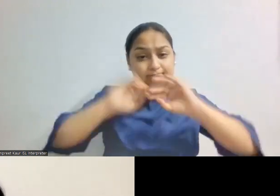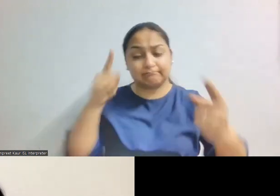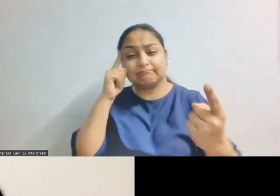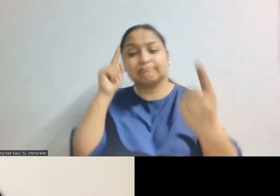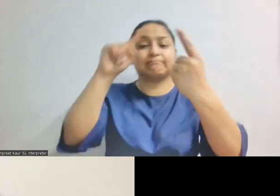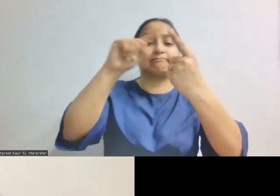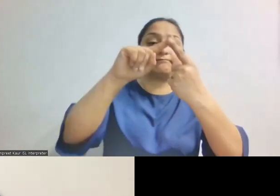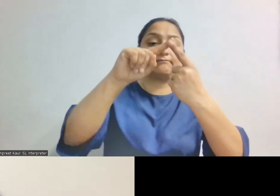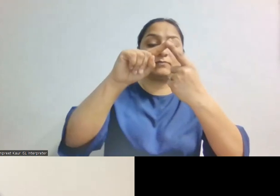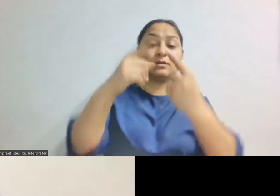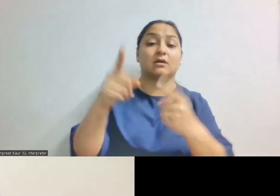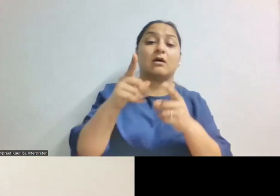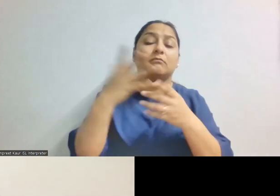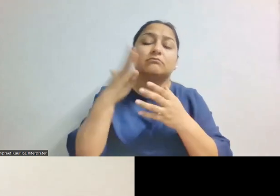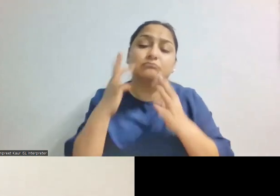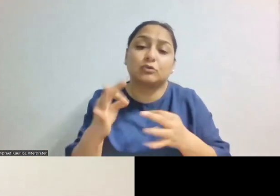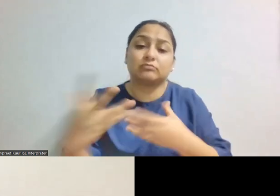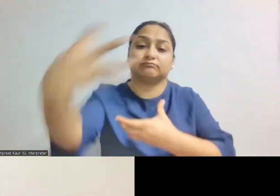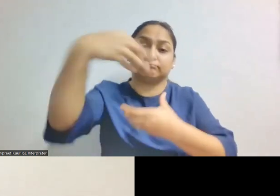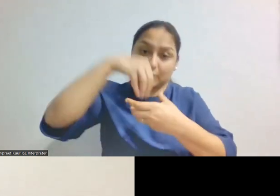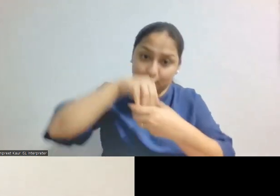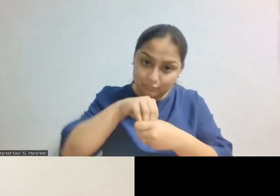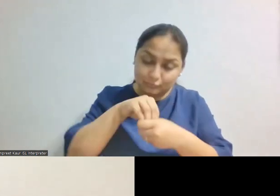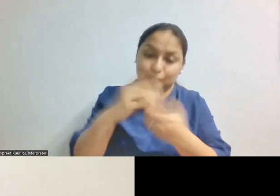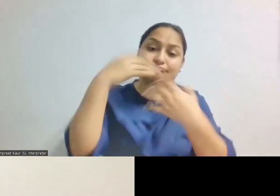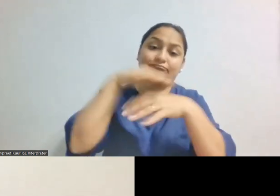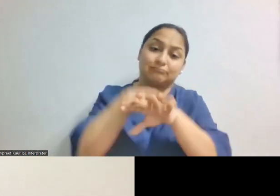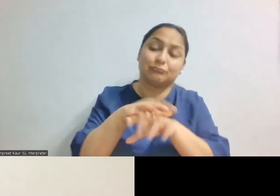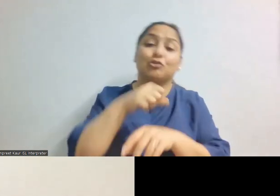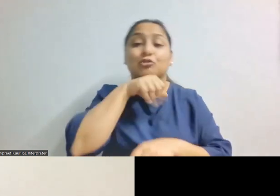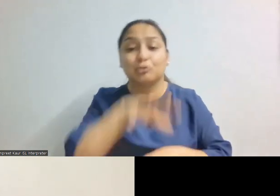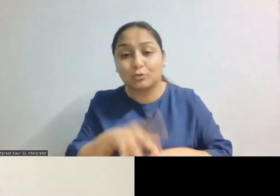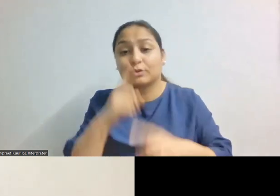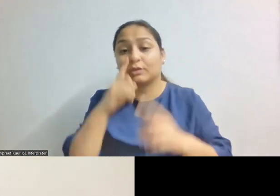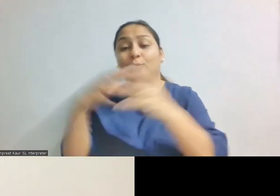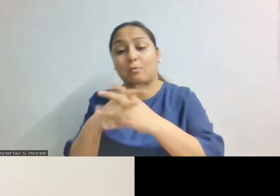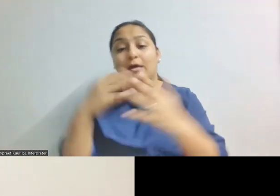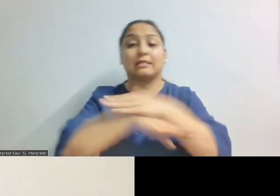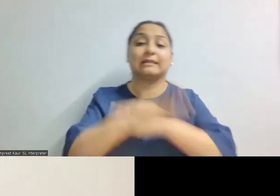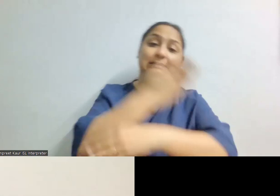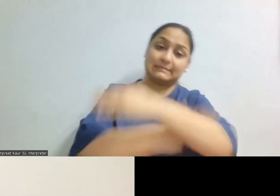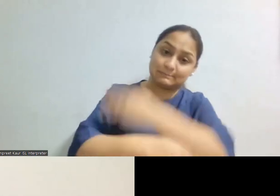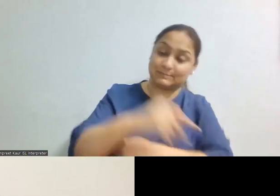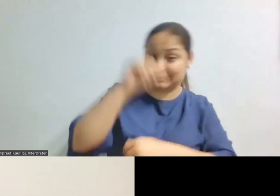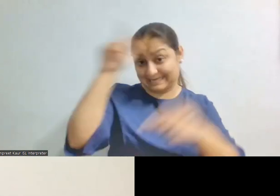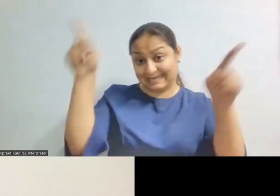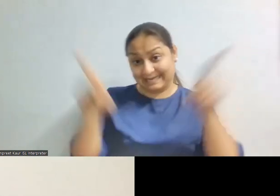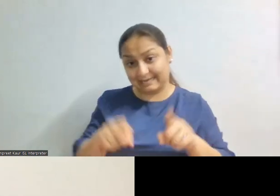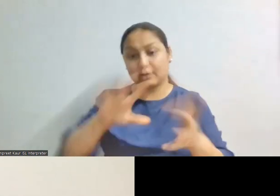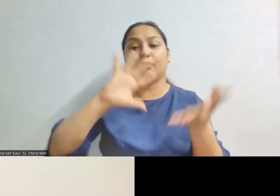foster inclusion of women and youth with disability within India and